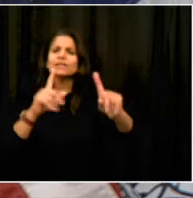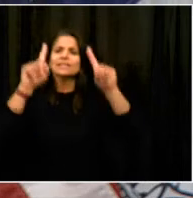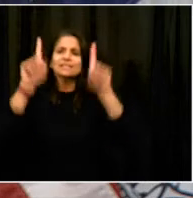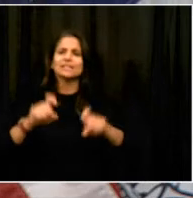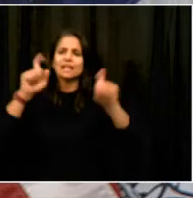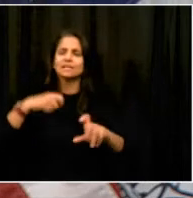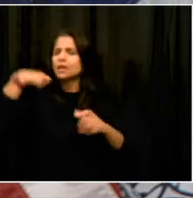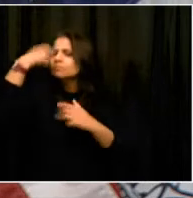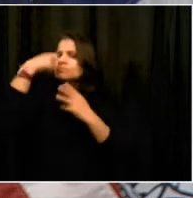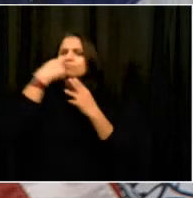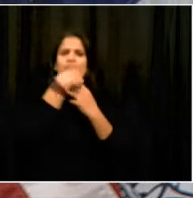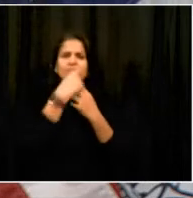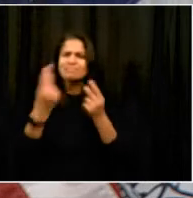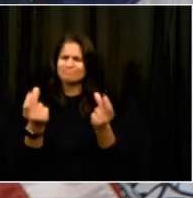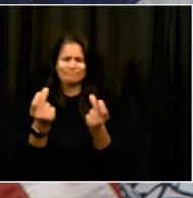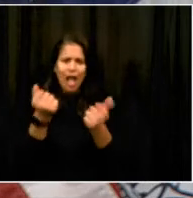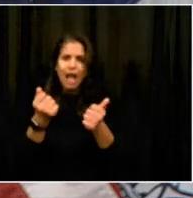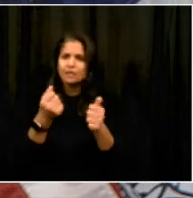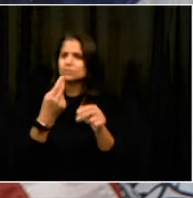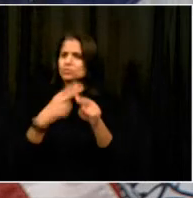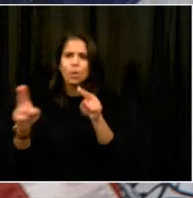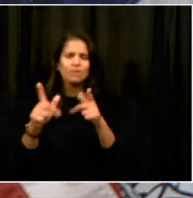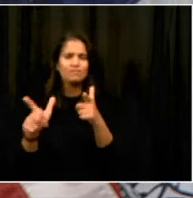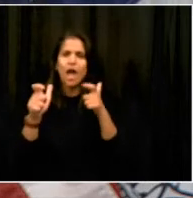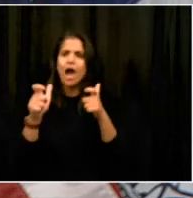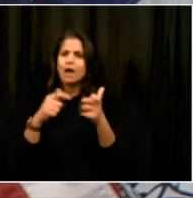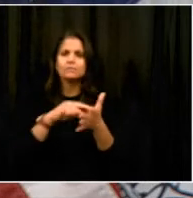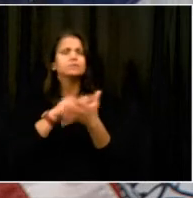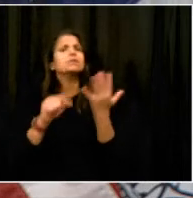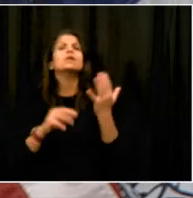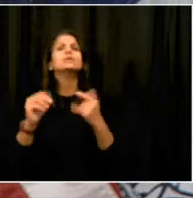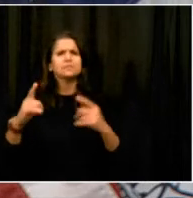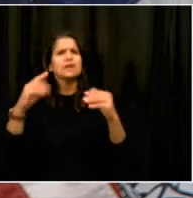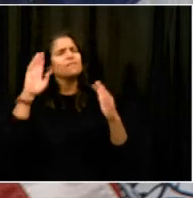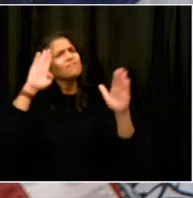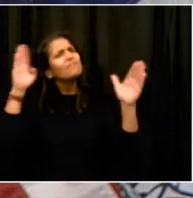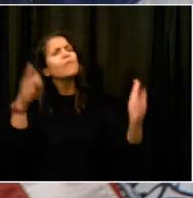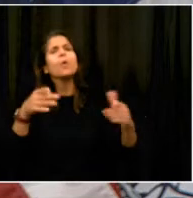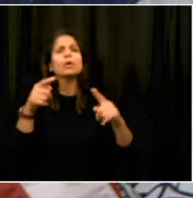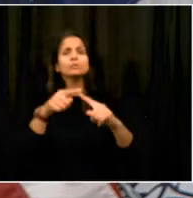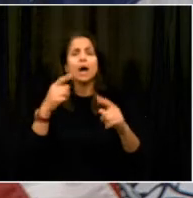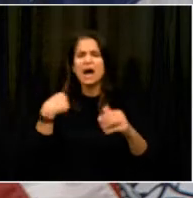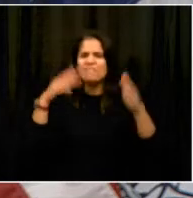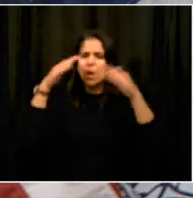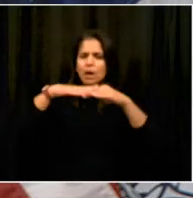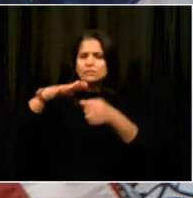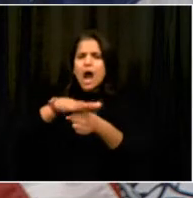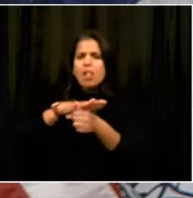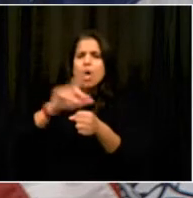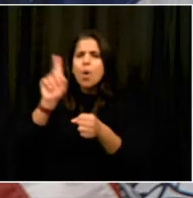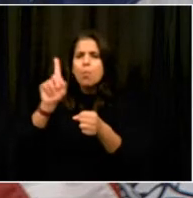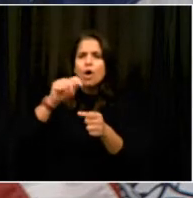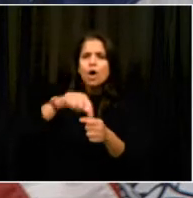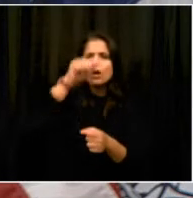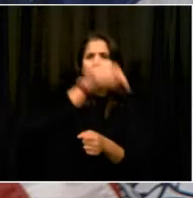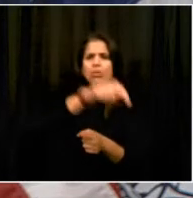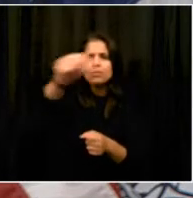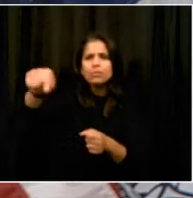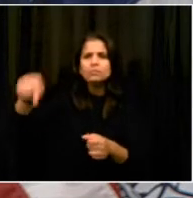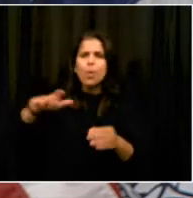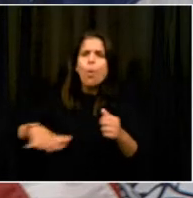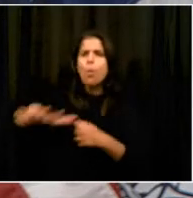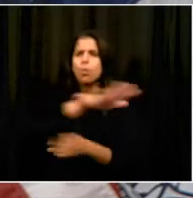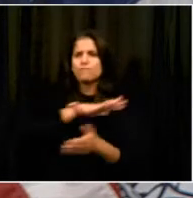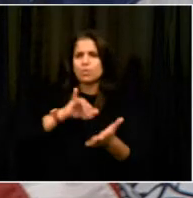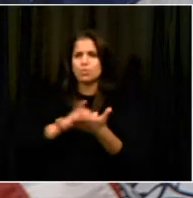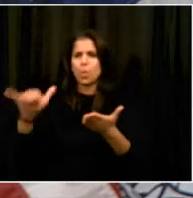East Harlem, and on Chinatown and the Lower East Side to spread the word. And here to tell you all about it, he's been doing a great job leading the Test and Trace Corps